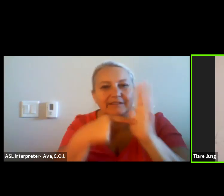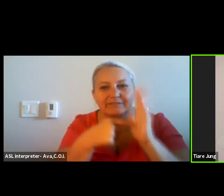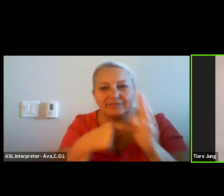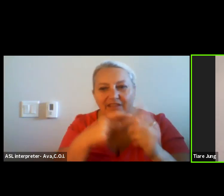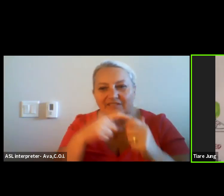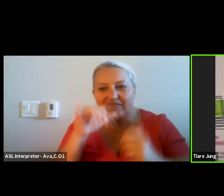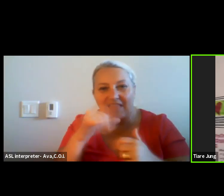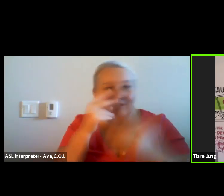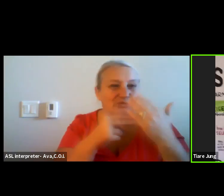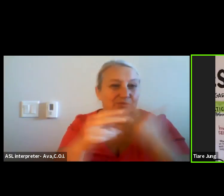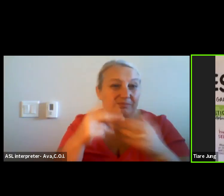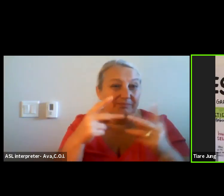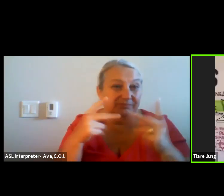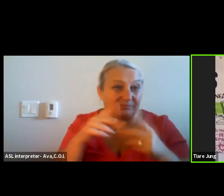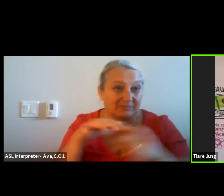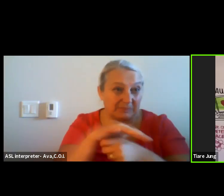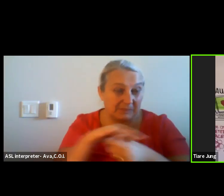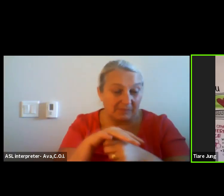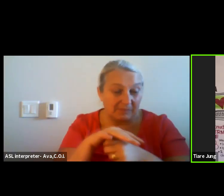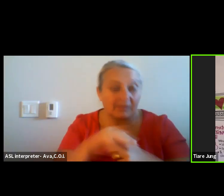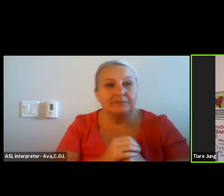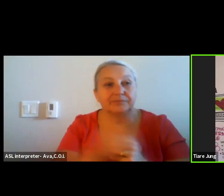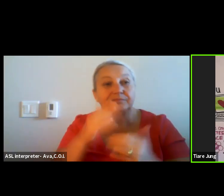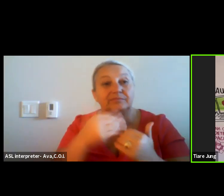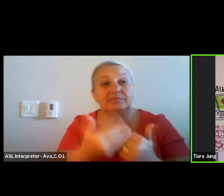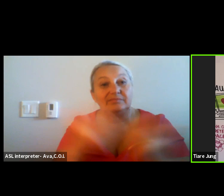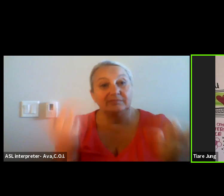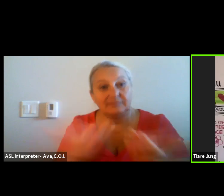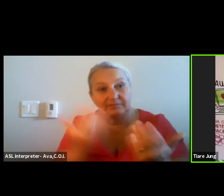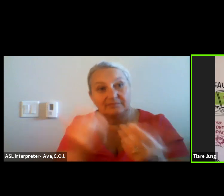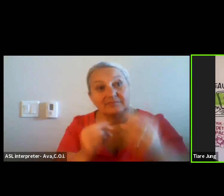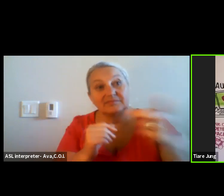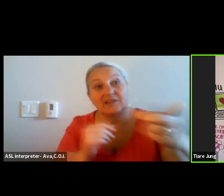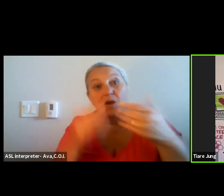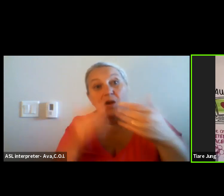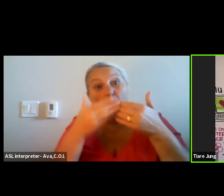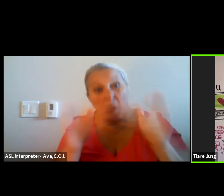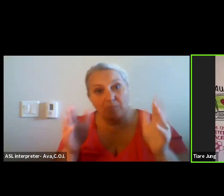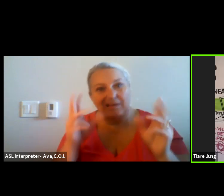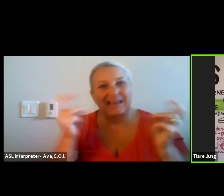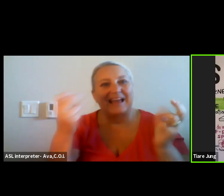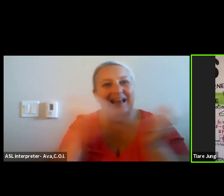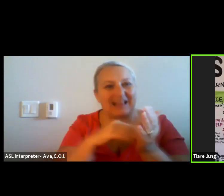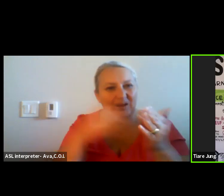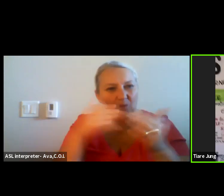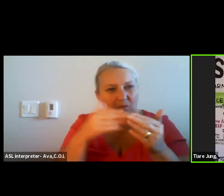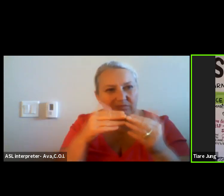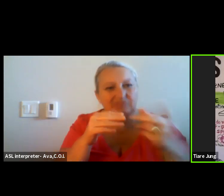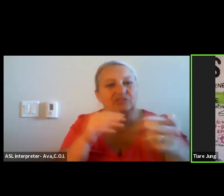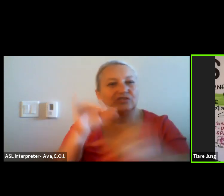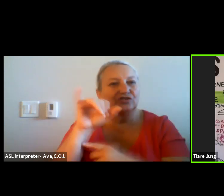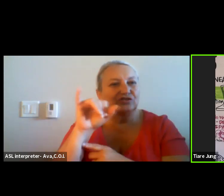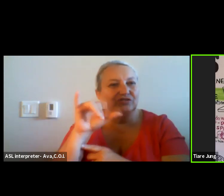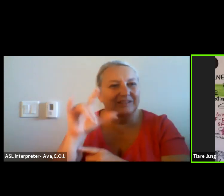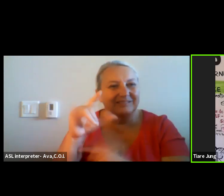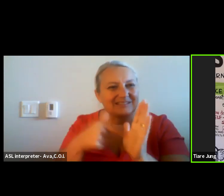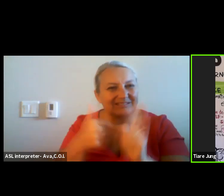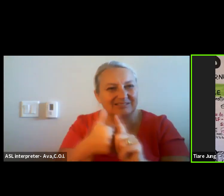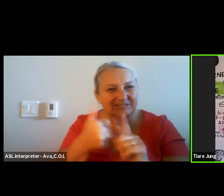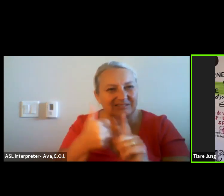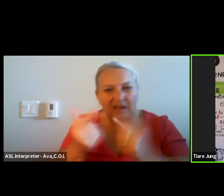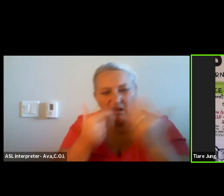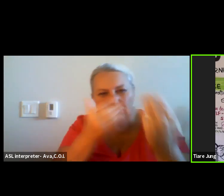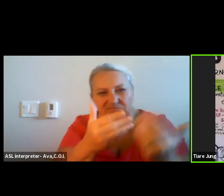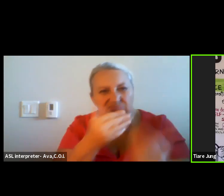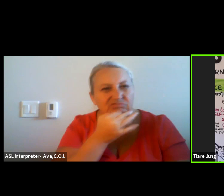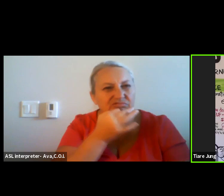And then in this open corner here is going to be some of the questions Jill offered around, like, where do you find the balance